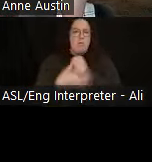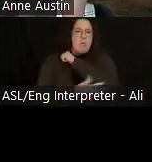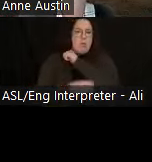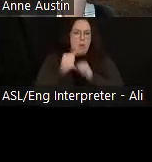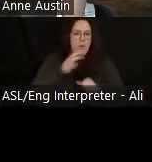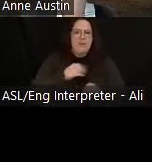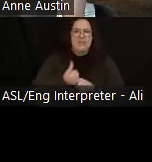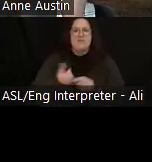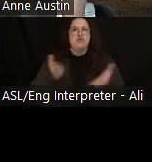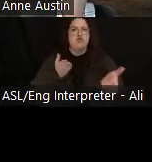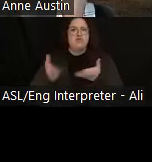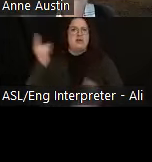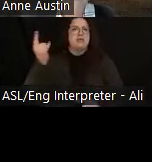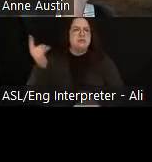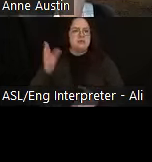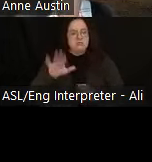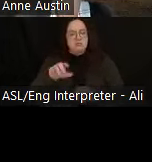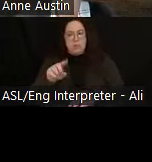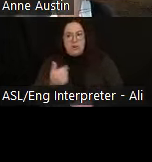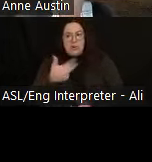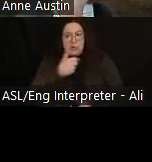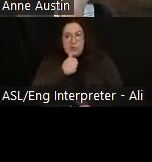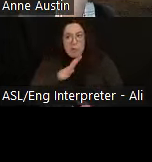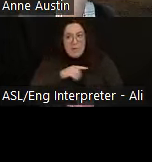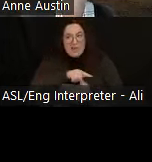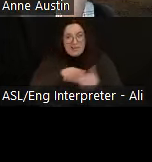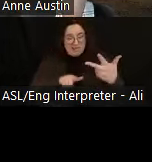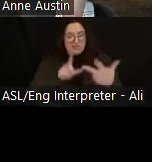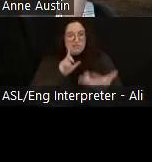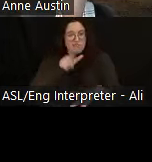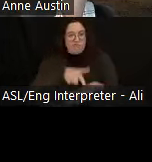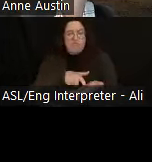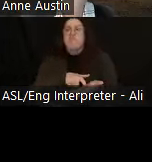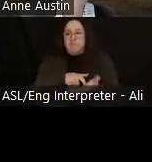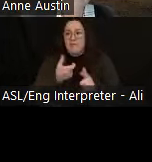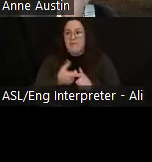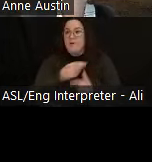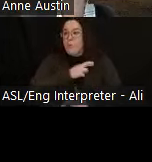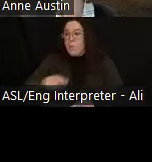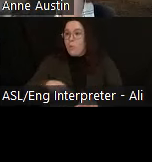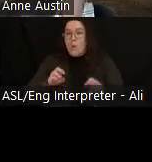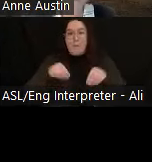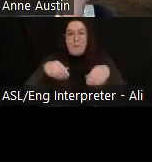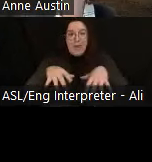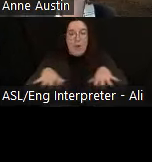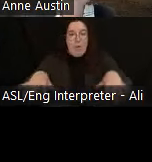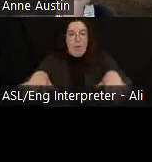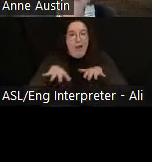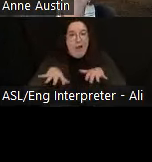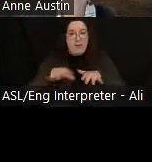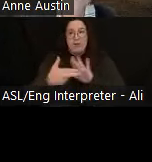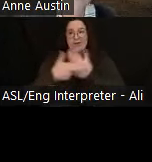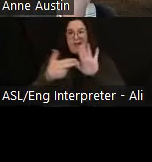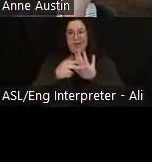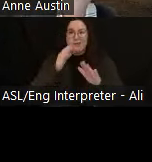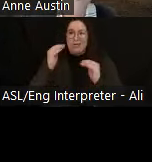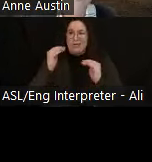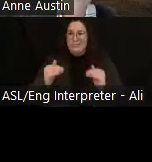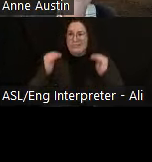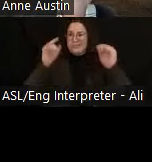only three tattooed women we have come from a royal burial ground with titles limited to the upper echelons of